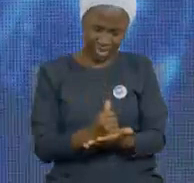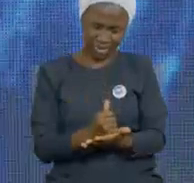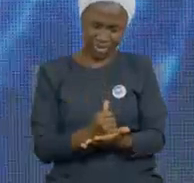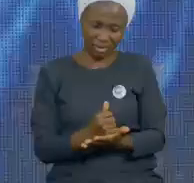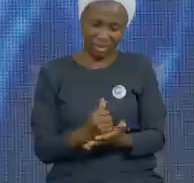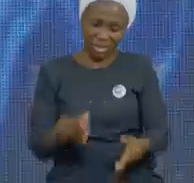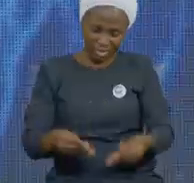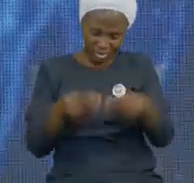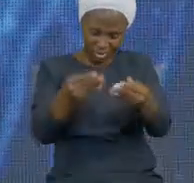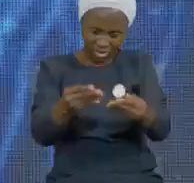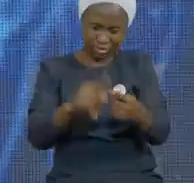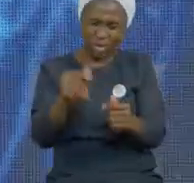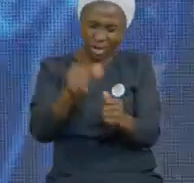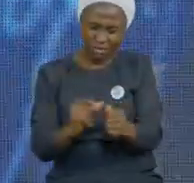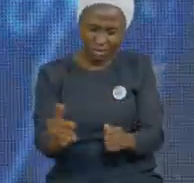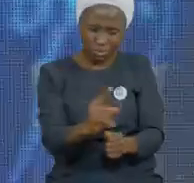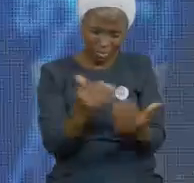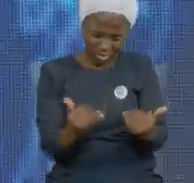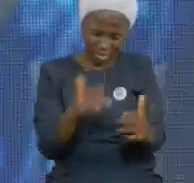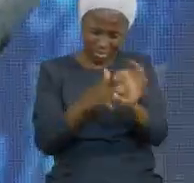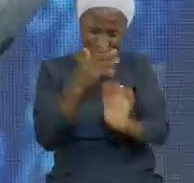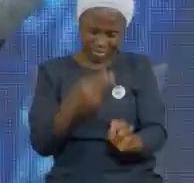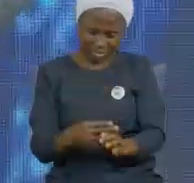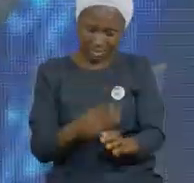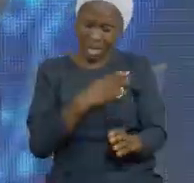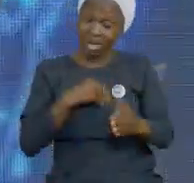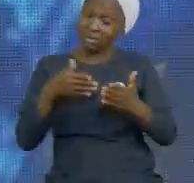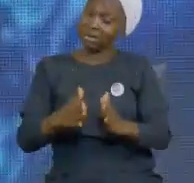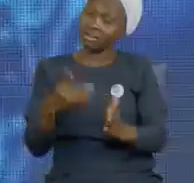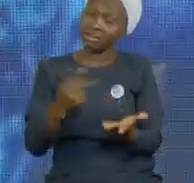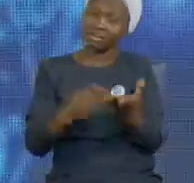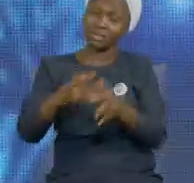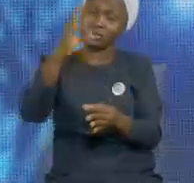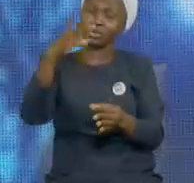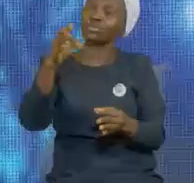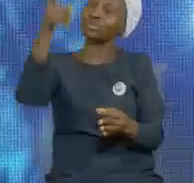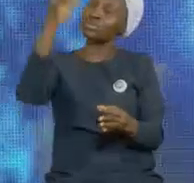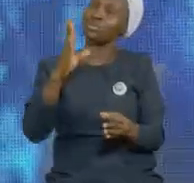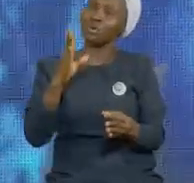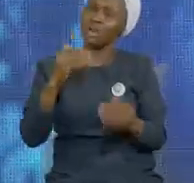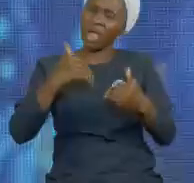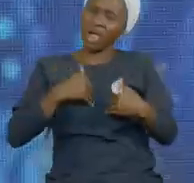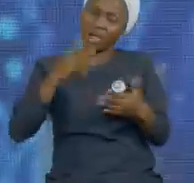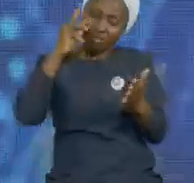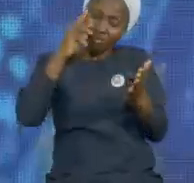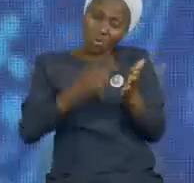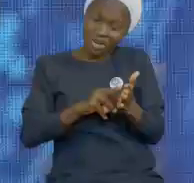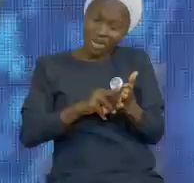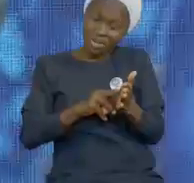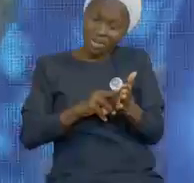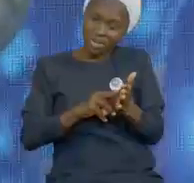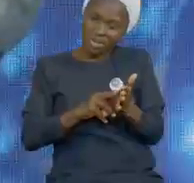Give unto everyone now. And let the Spirit of God bear witness in their hearts. They are